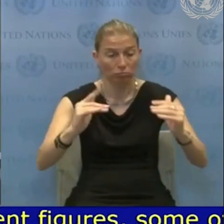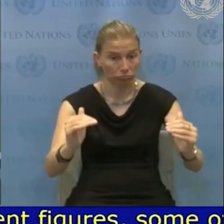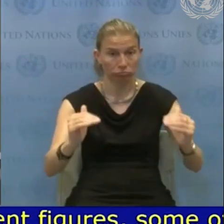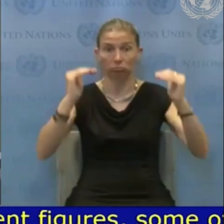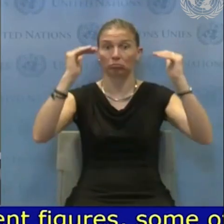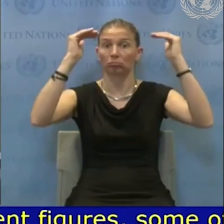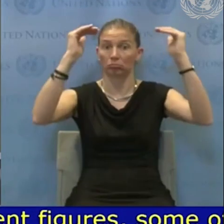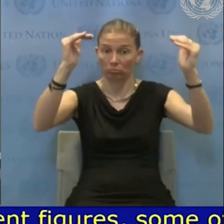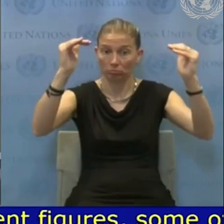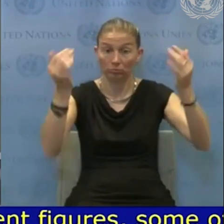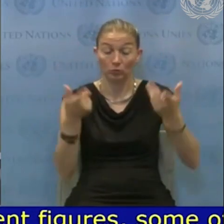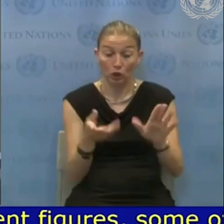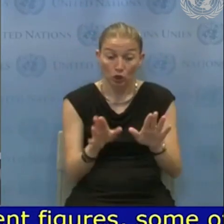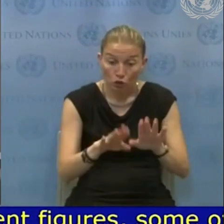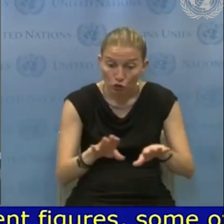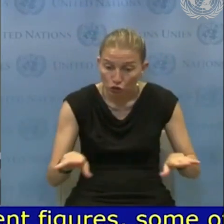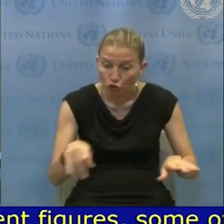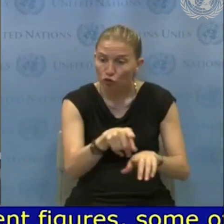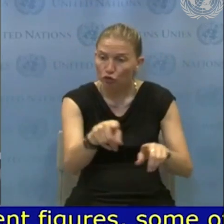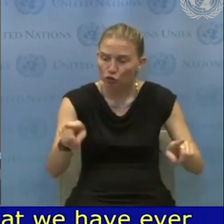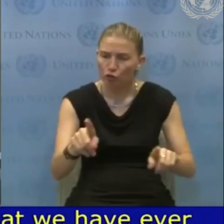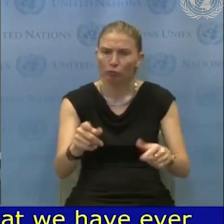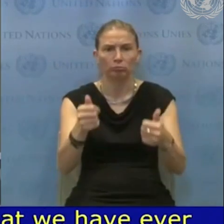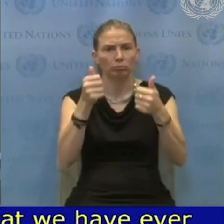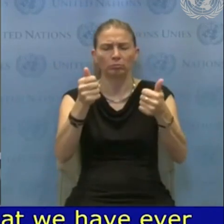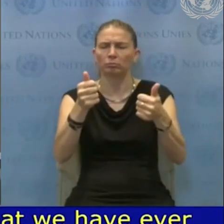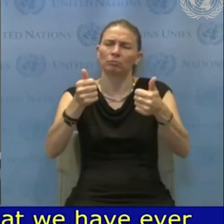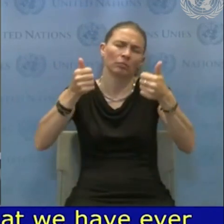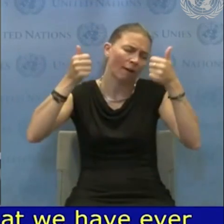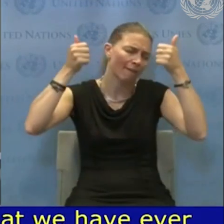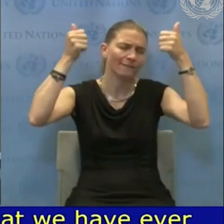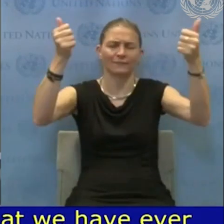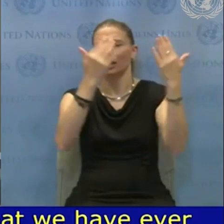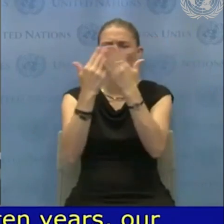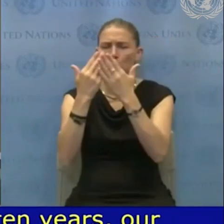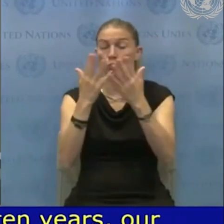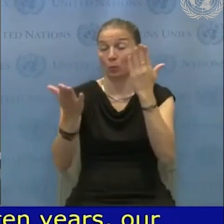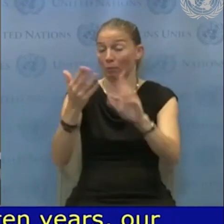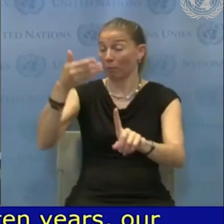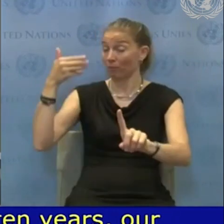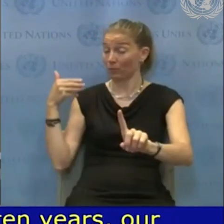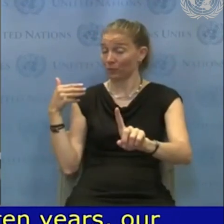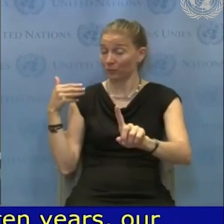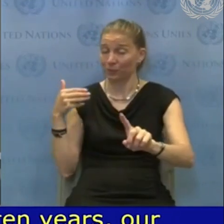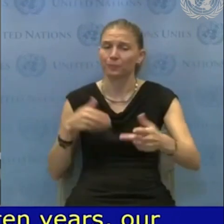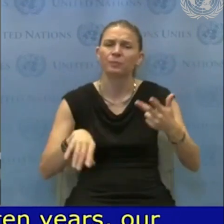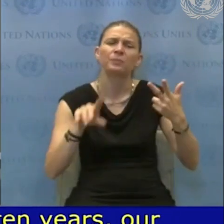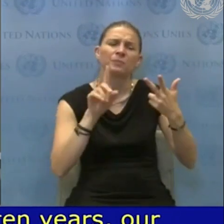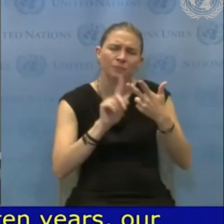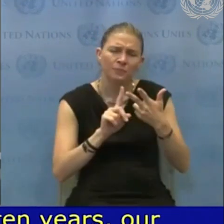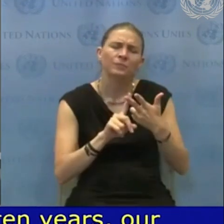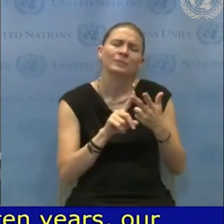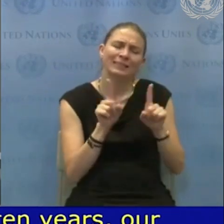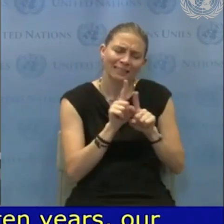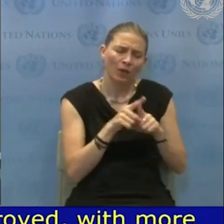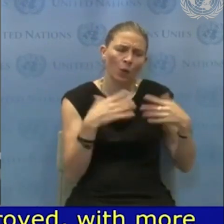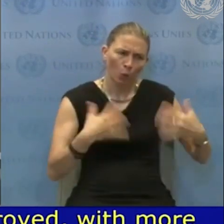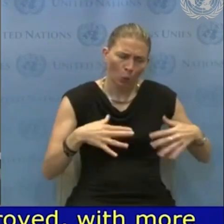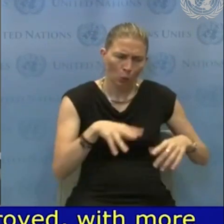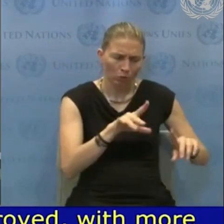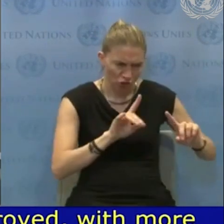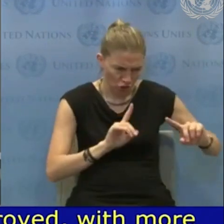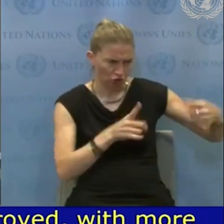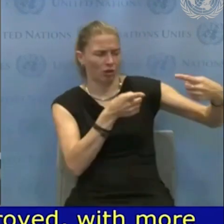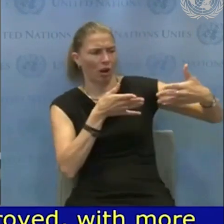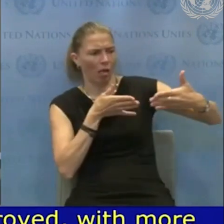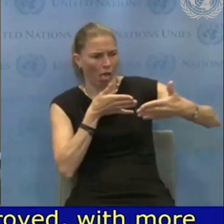with more children in good and outstanding schools than ever before. But there are also very significant challenges in development